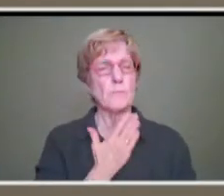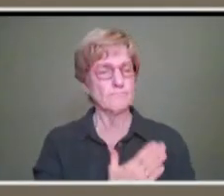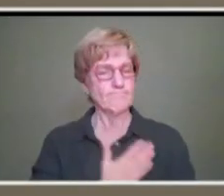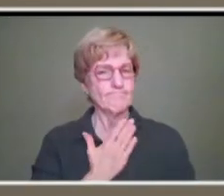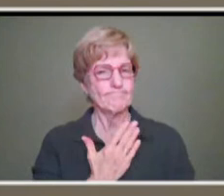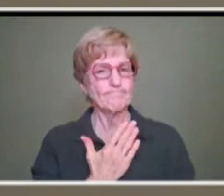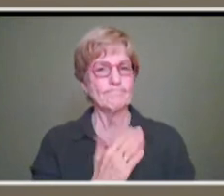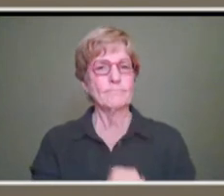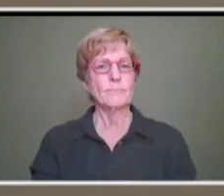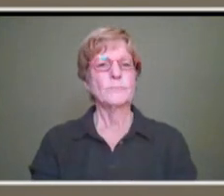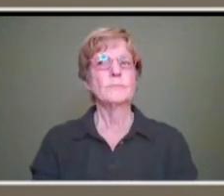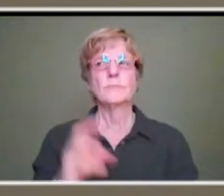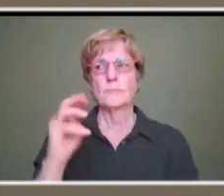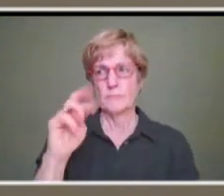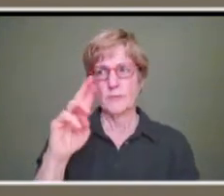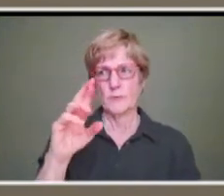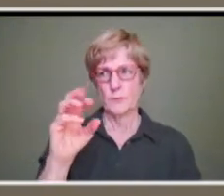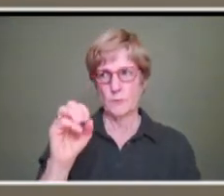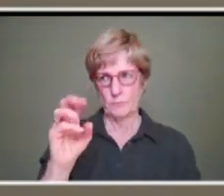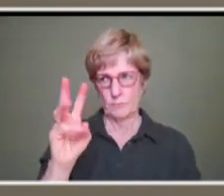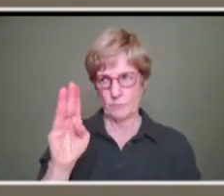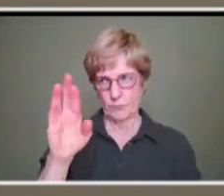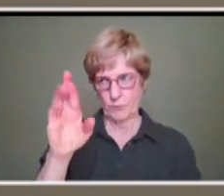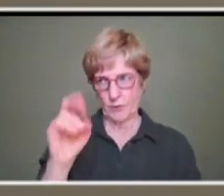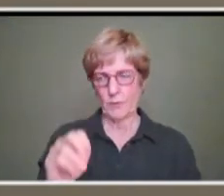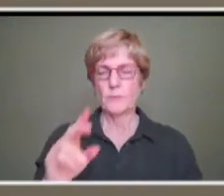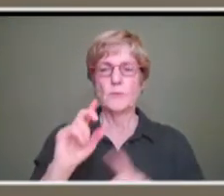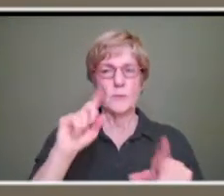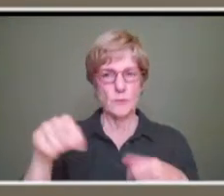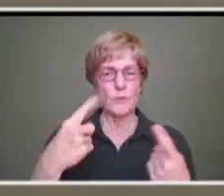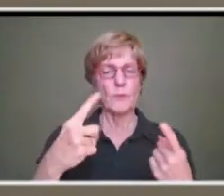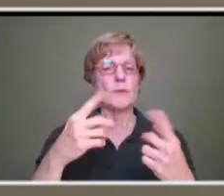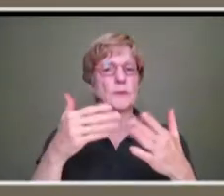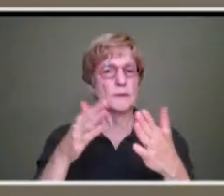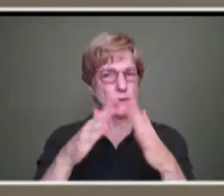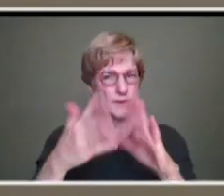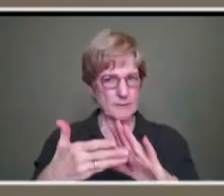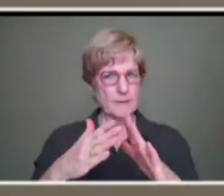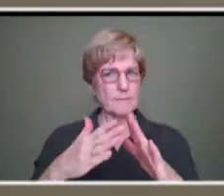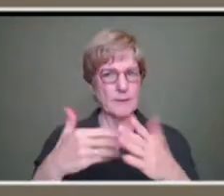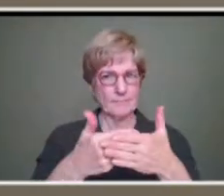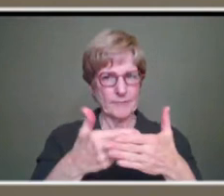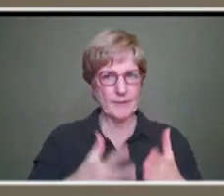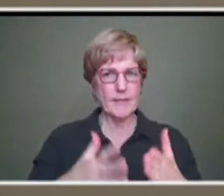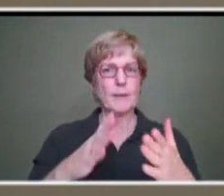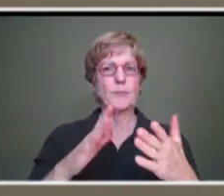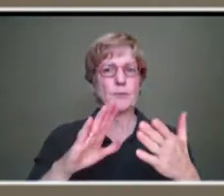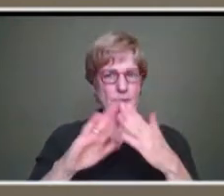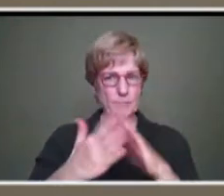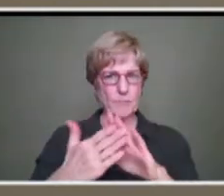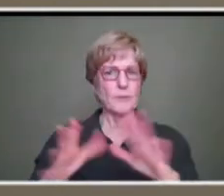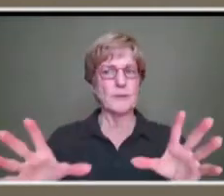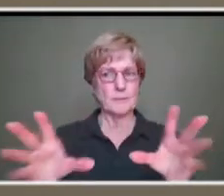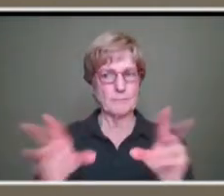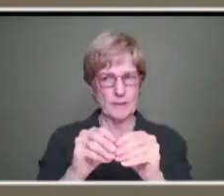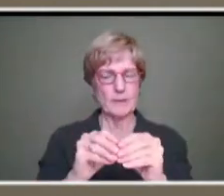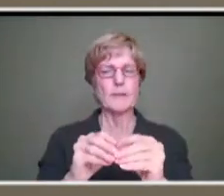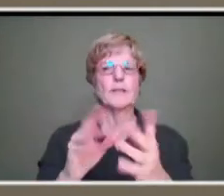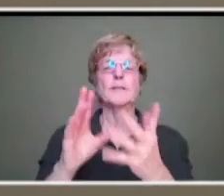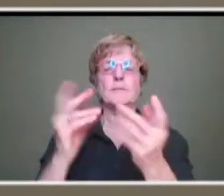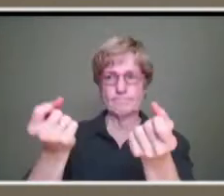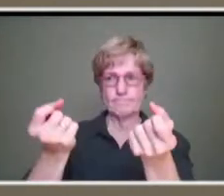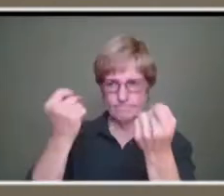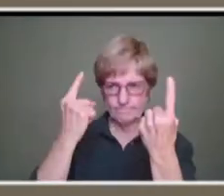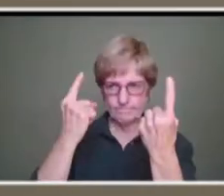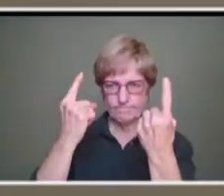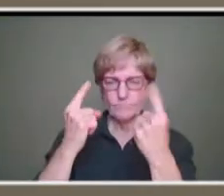Mr Brown is going to the neighborhood community at meeting to understand the additional